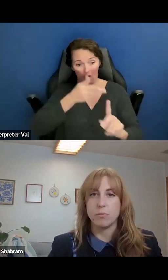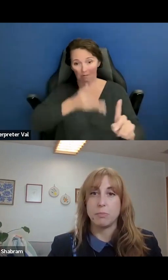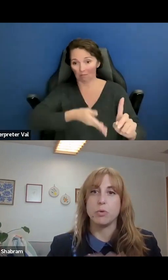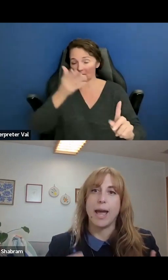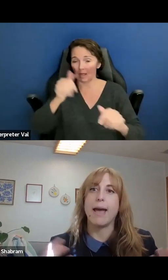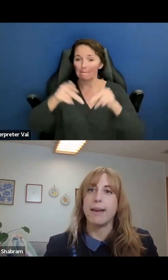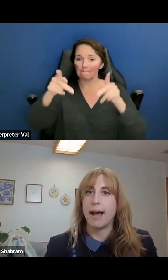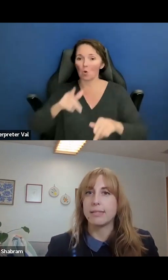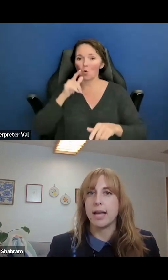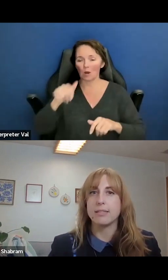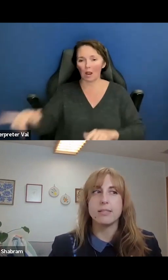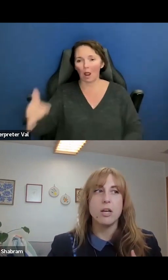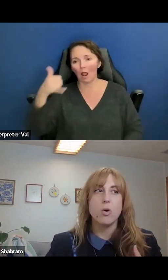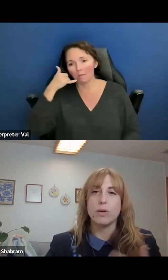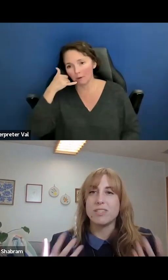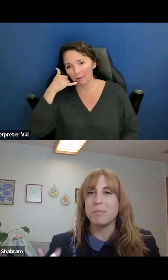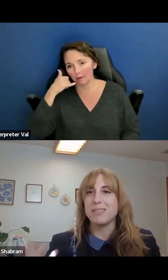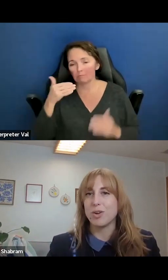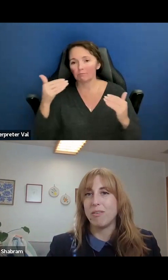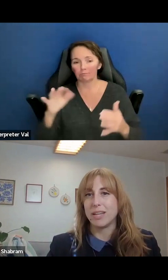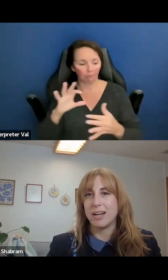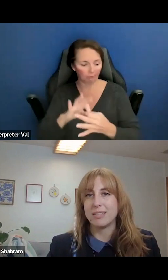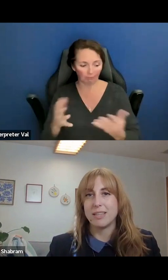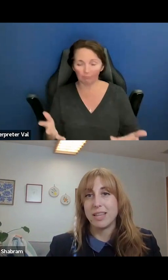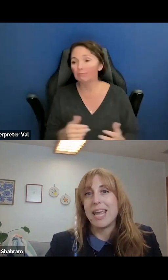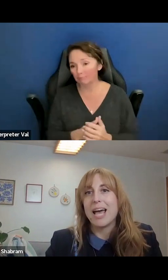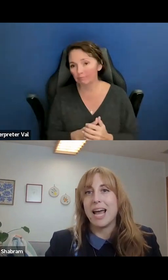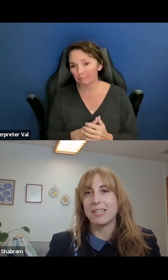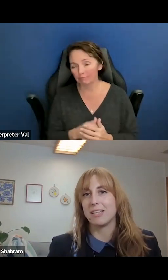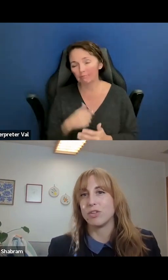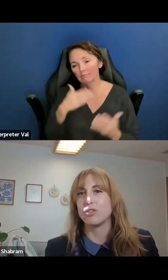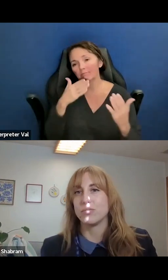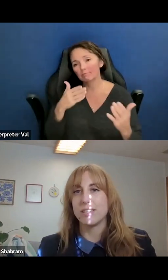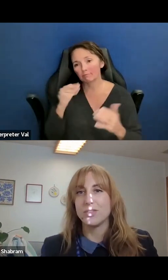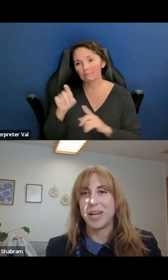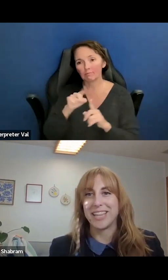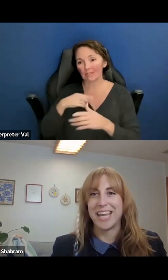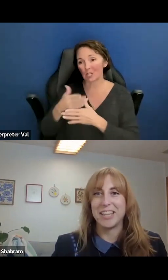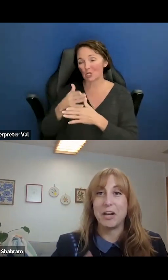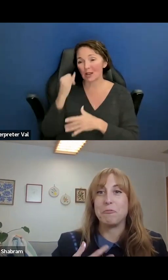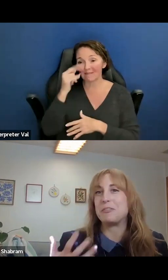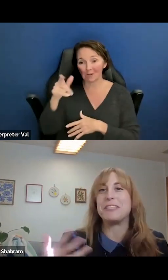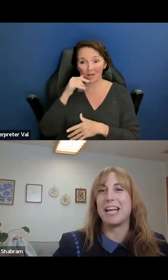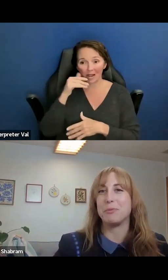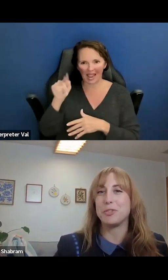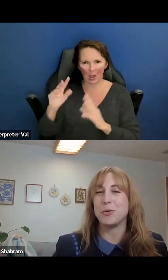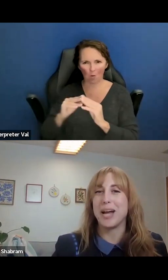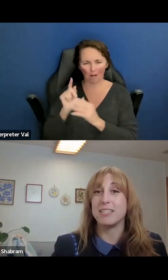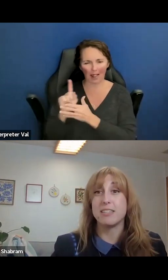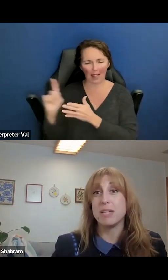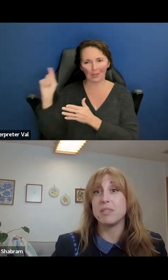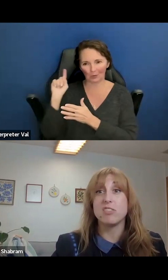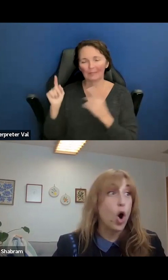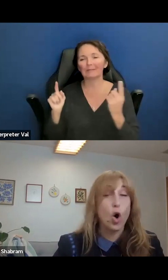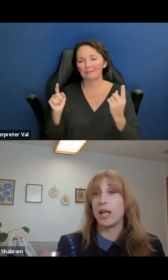services to the people who can access, well, if somebody is calling us, they can access our services, right? They are physically able to.